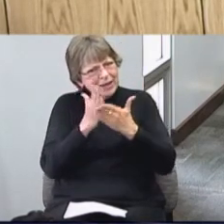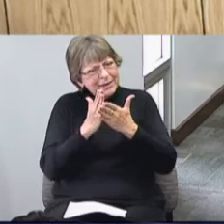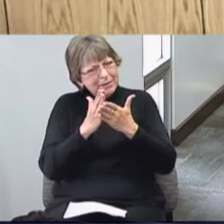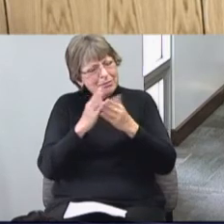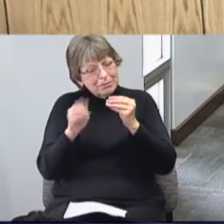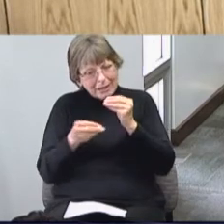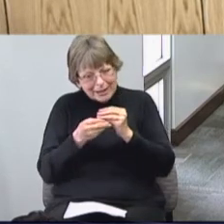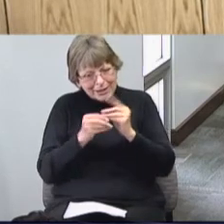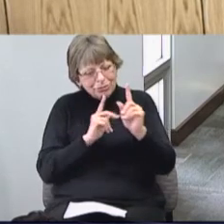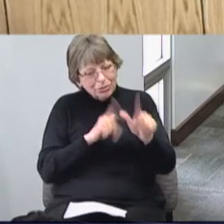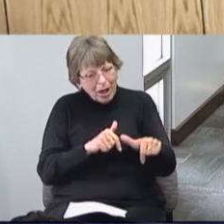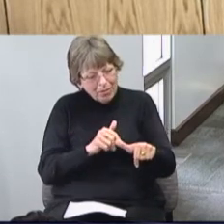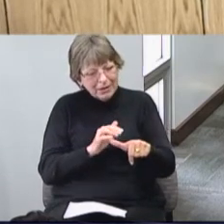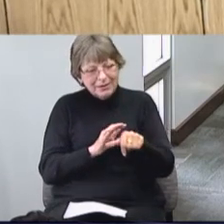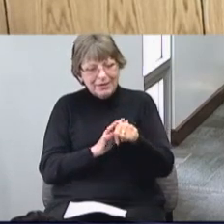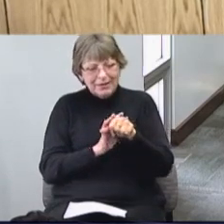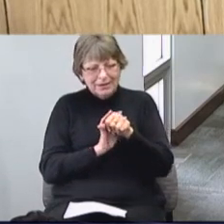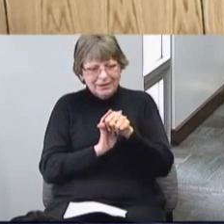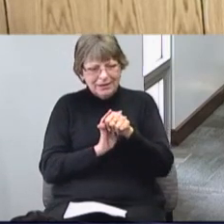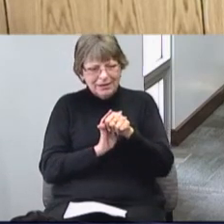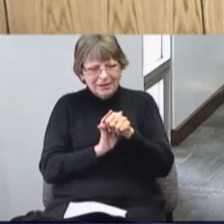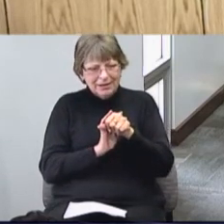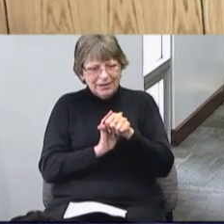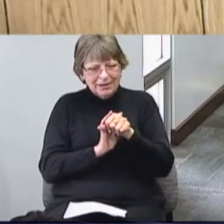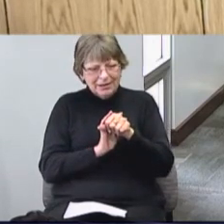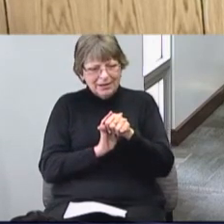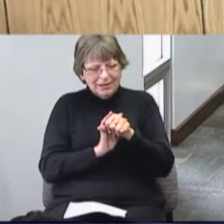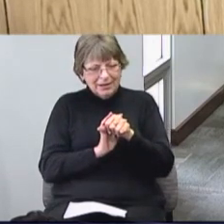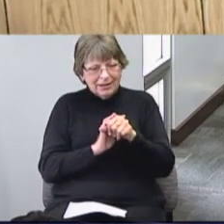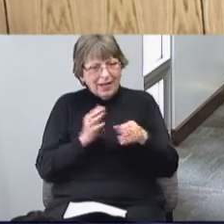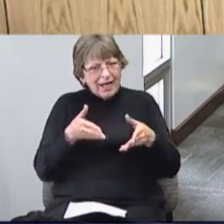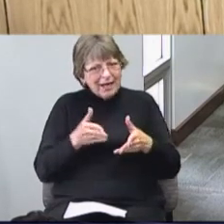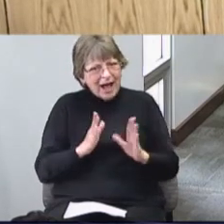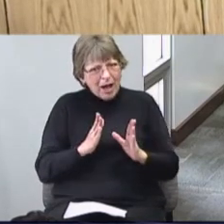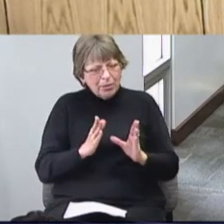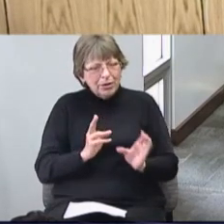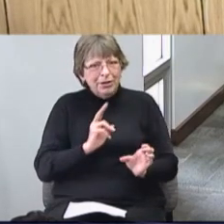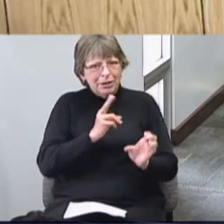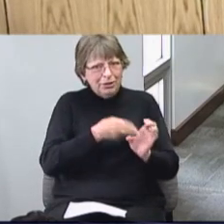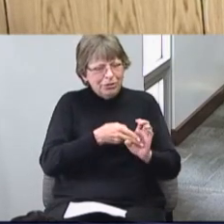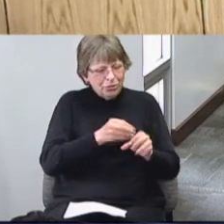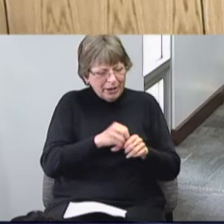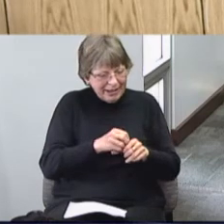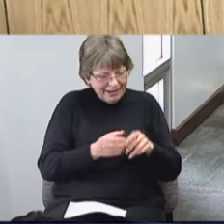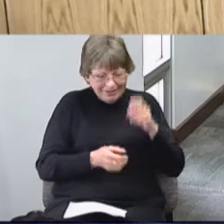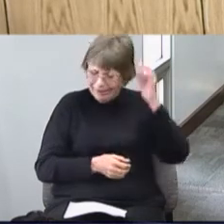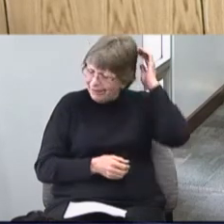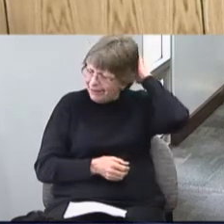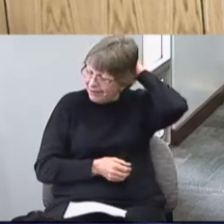comments and an opportunity to enter in.